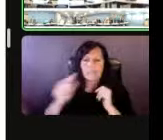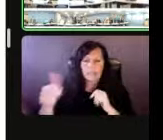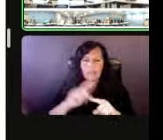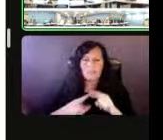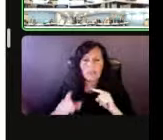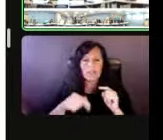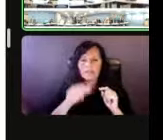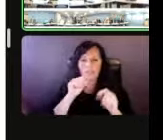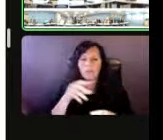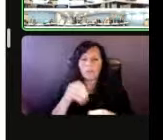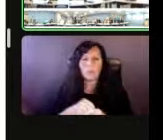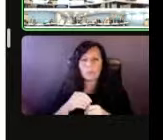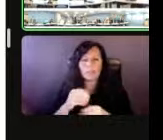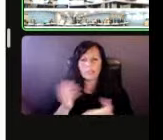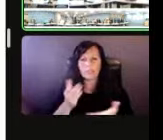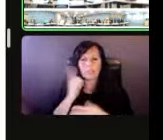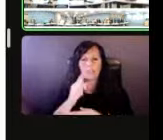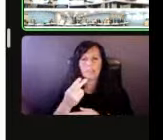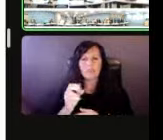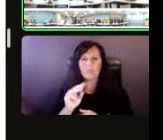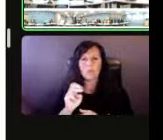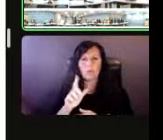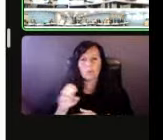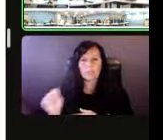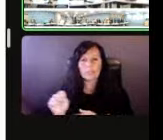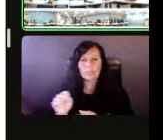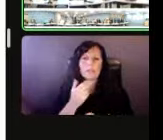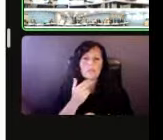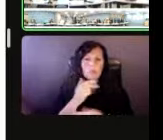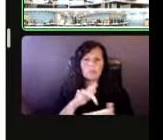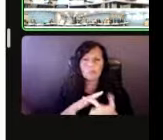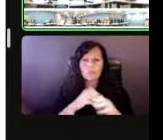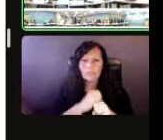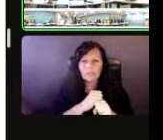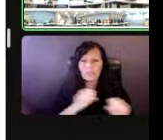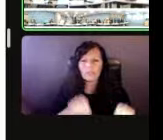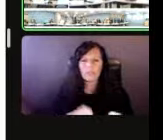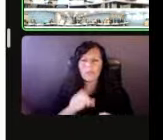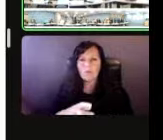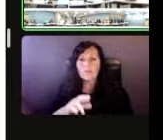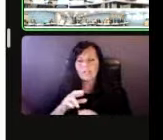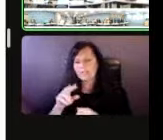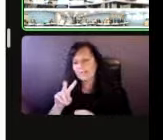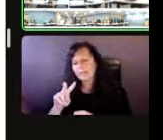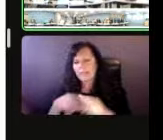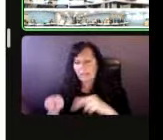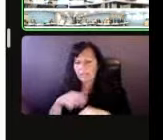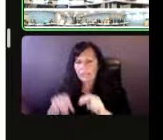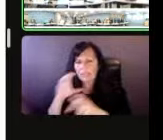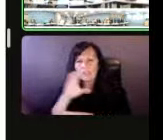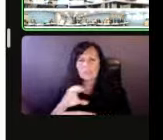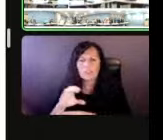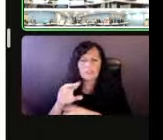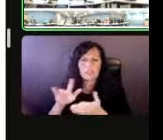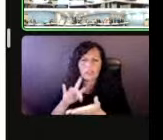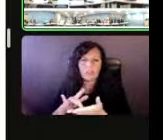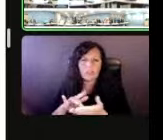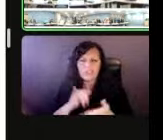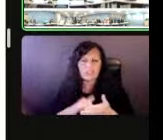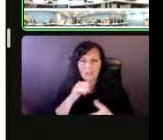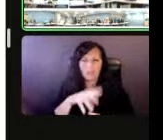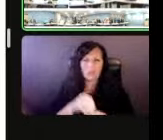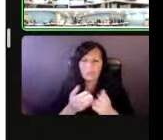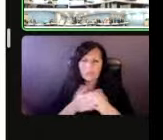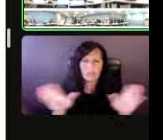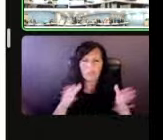include homeless services. It doesn't include the micro shelters or the navigation center. Those are not currently in the general fund, but that's approximately another $10 million